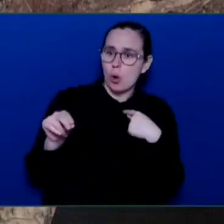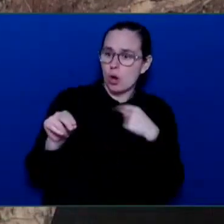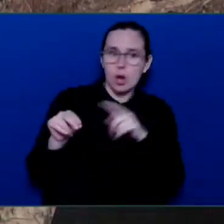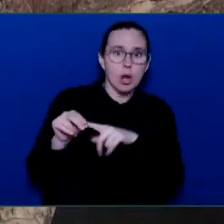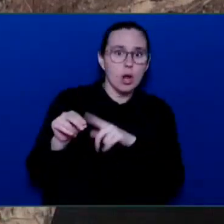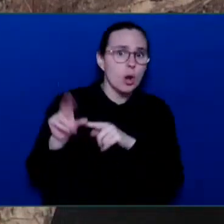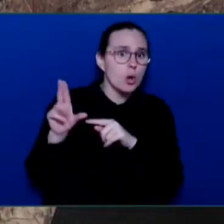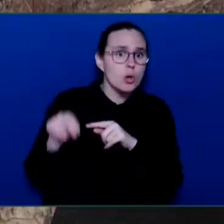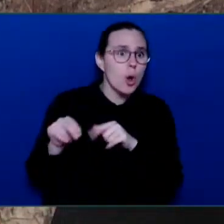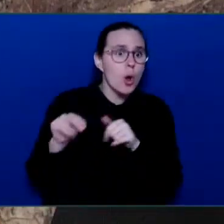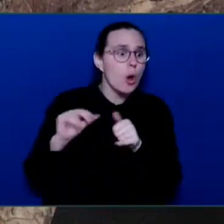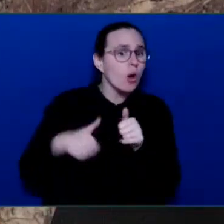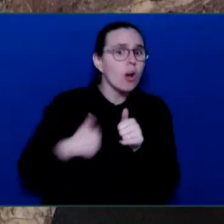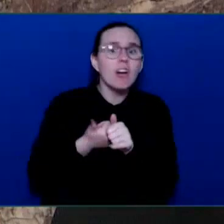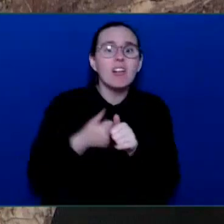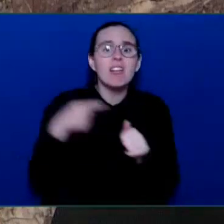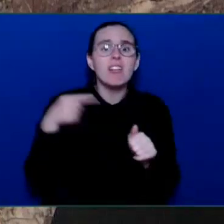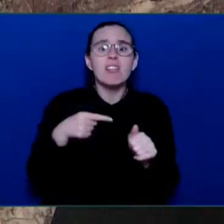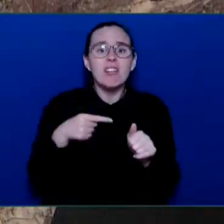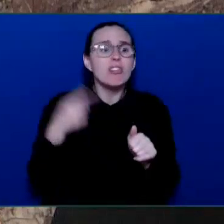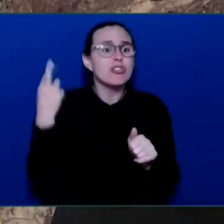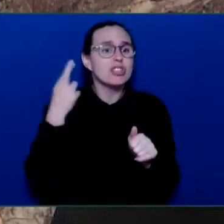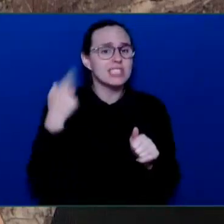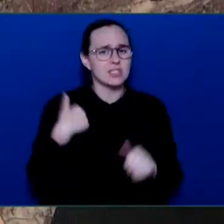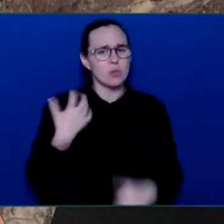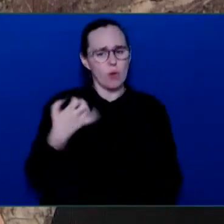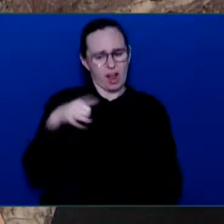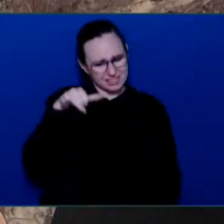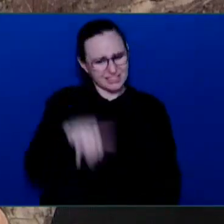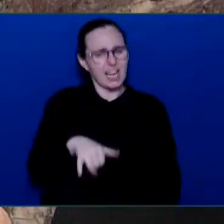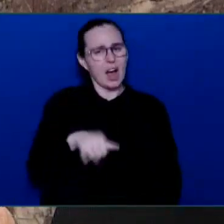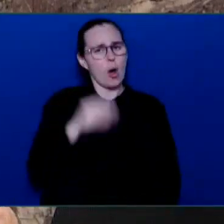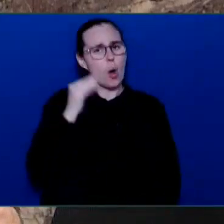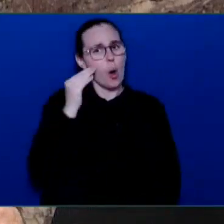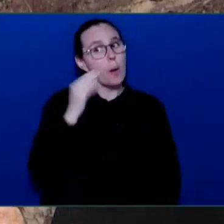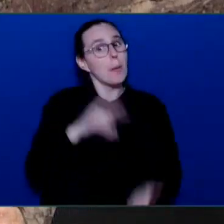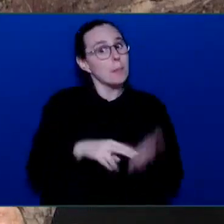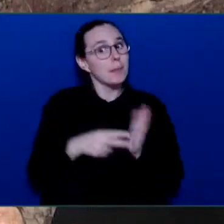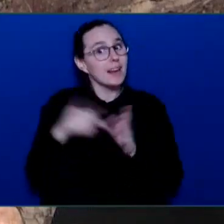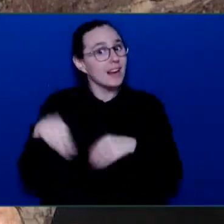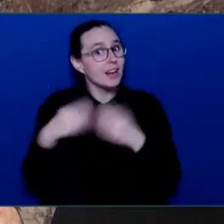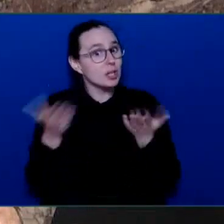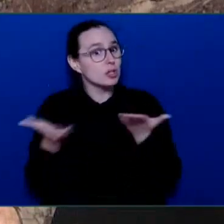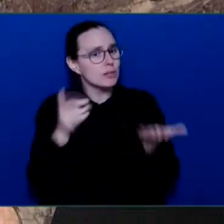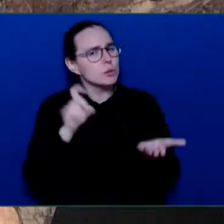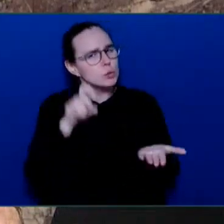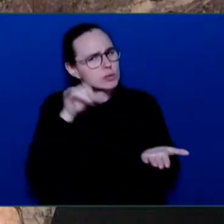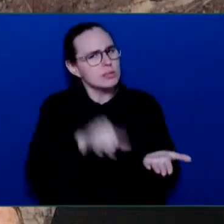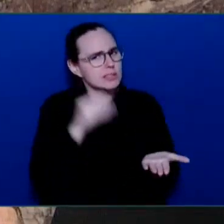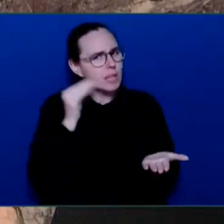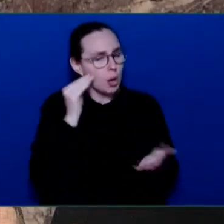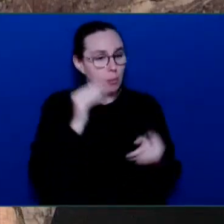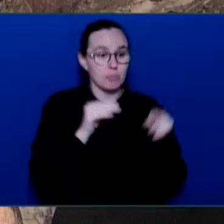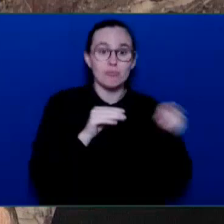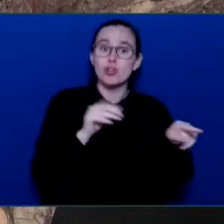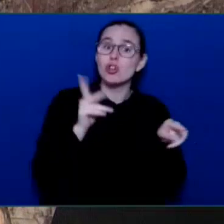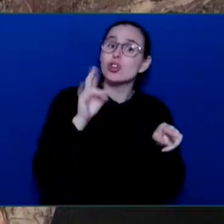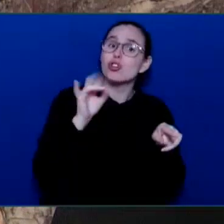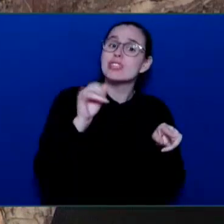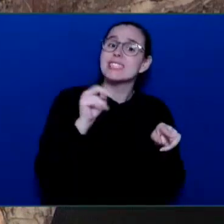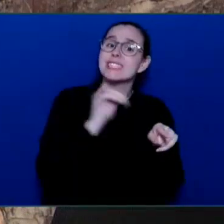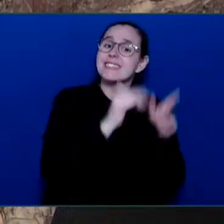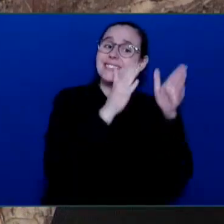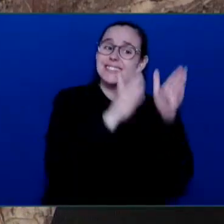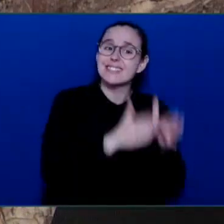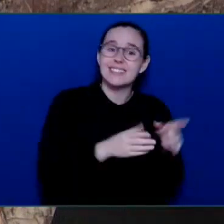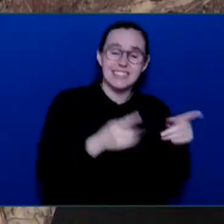minister said, and his answers today are another primary example of it. And I quote, I couldn't believe how he just completely